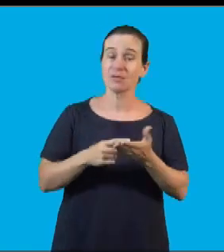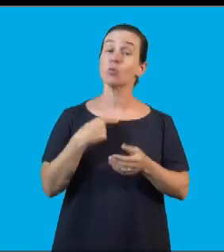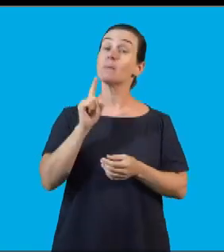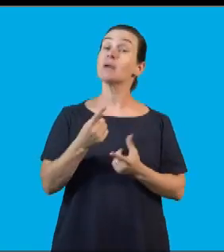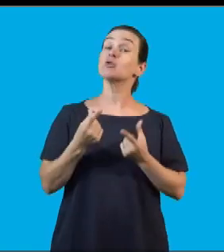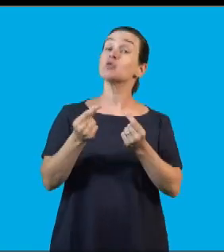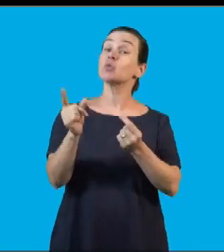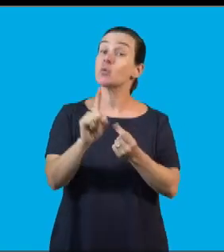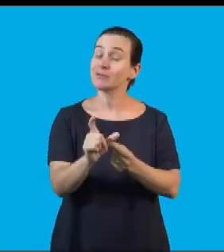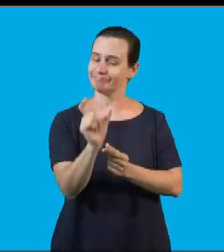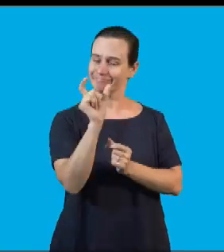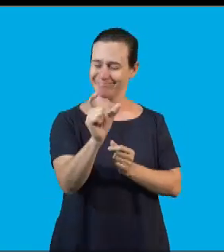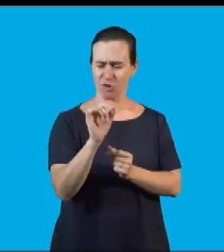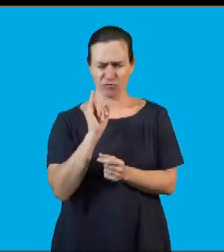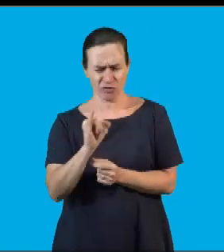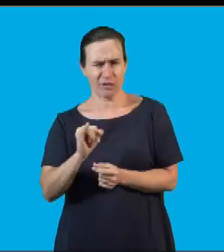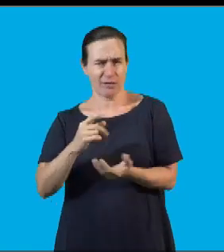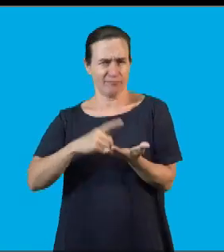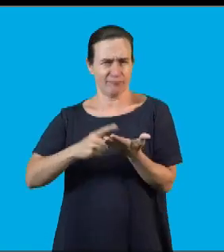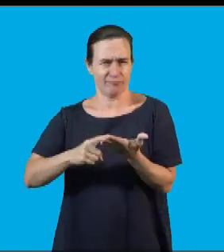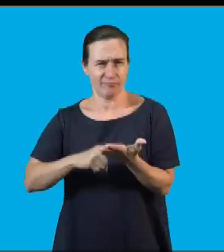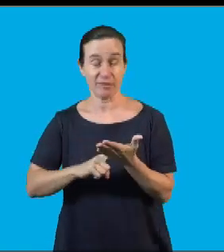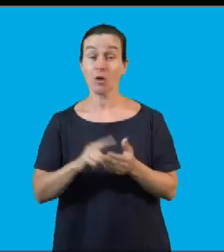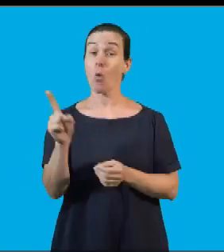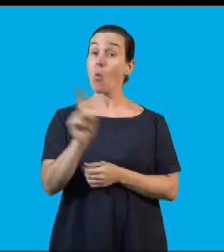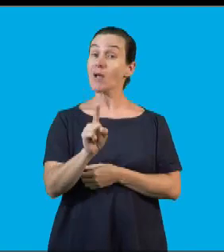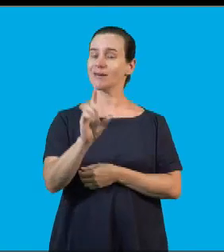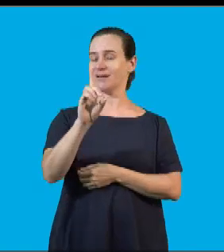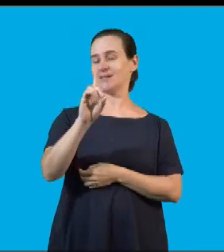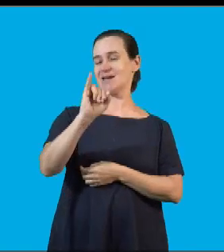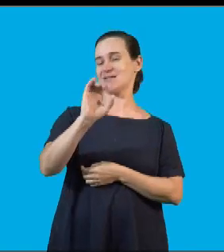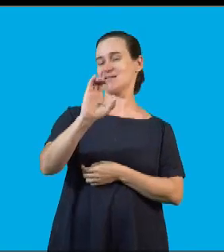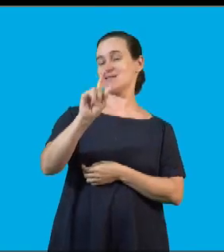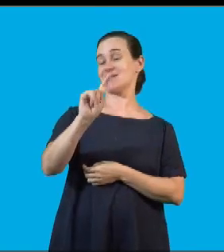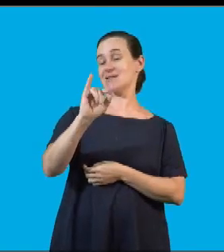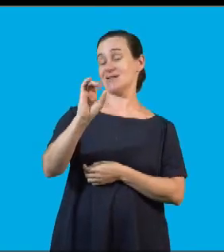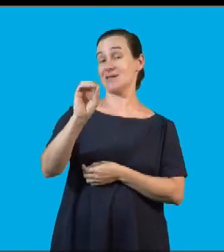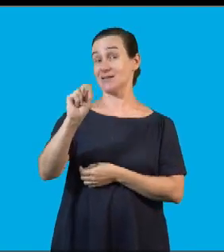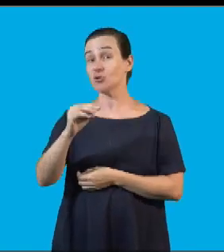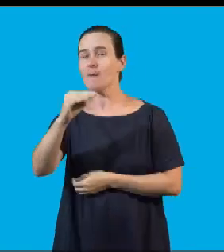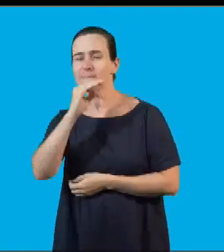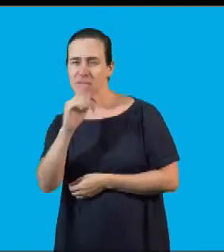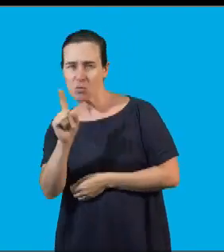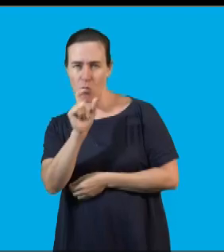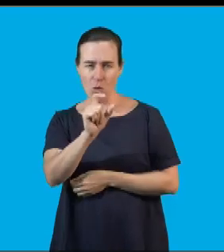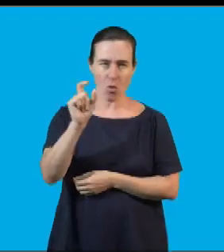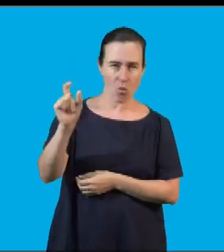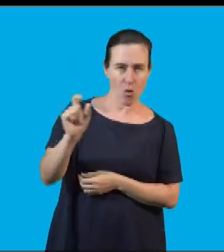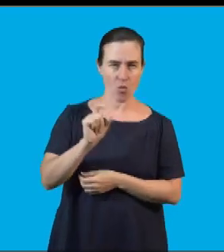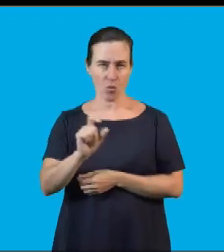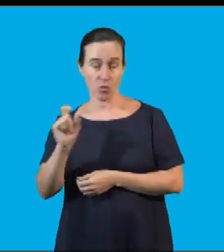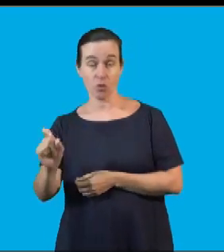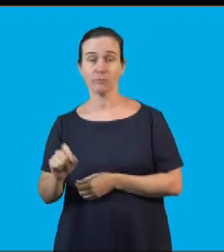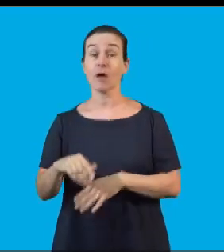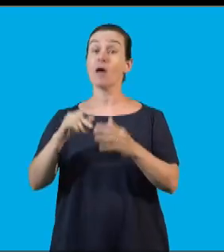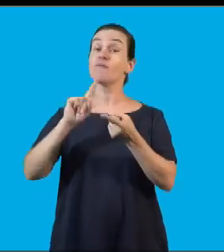verb of questioning, and then the diction, that is our focus, diction, word choice. The limit